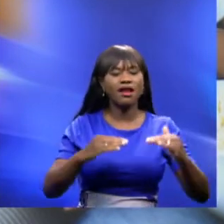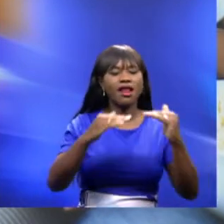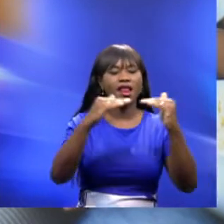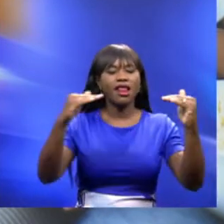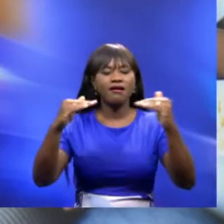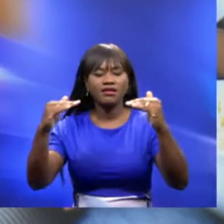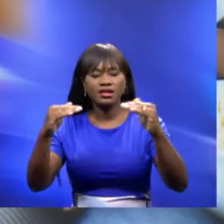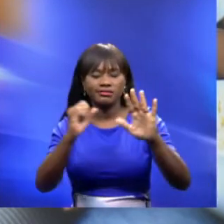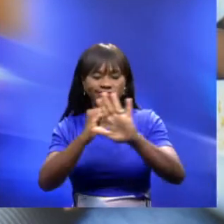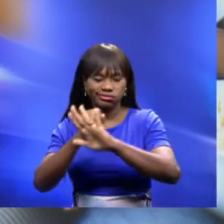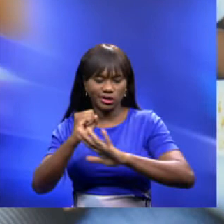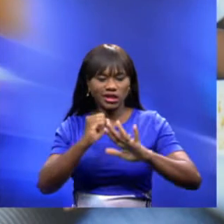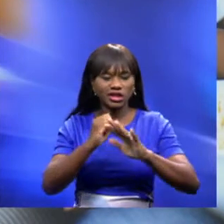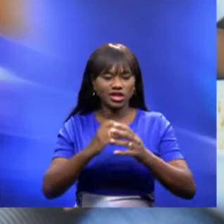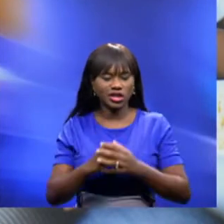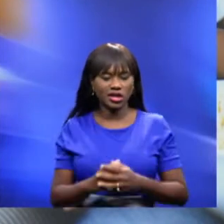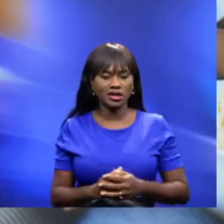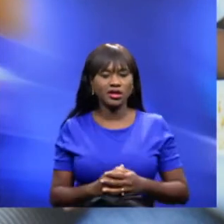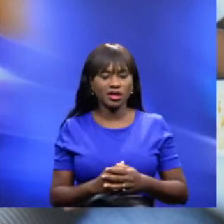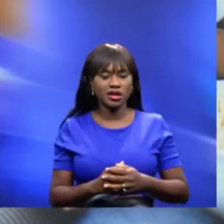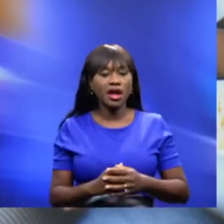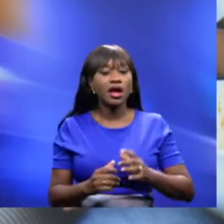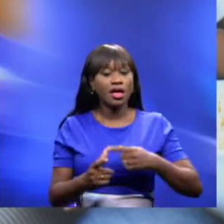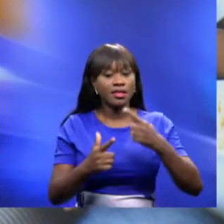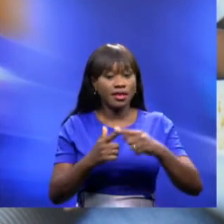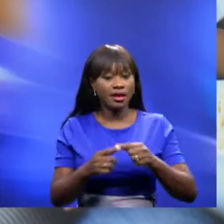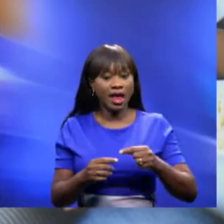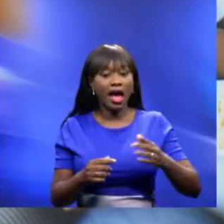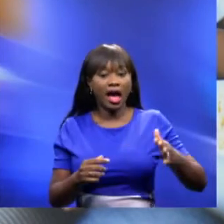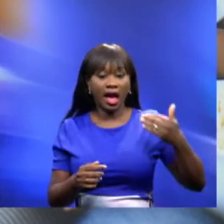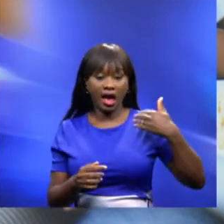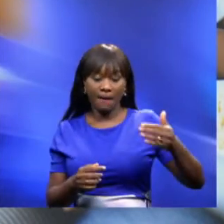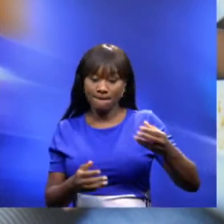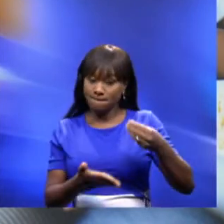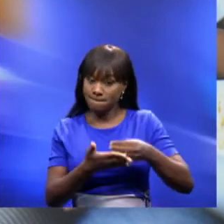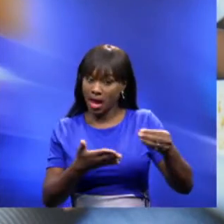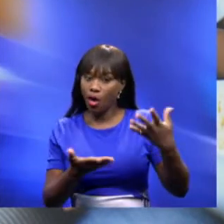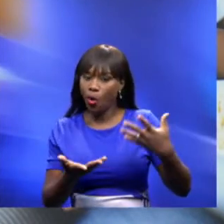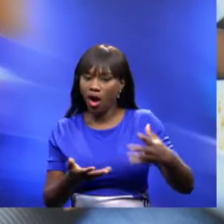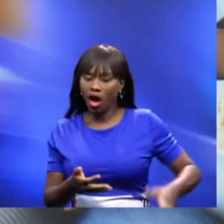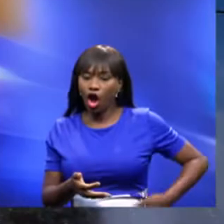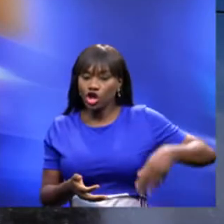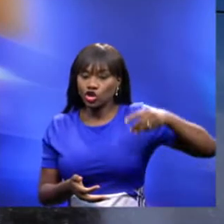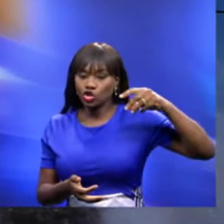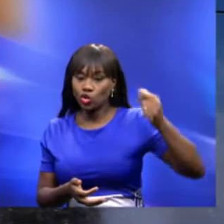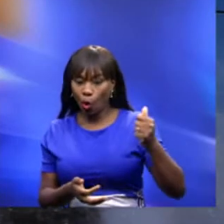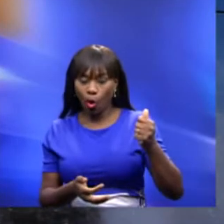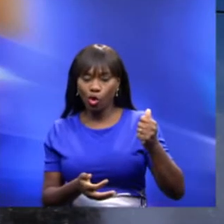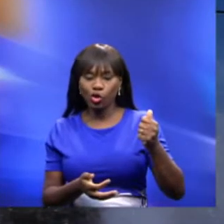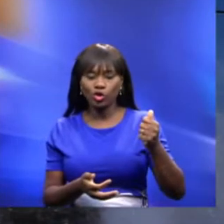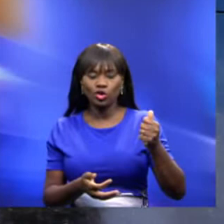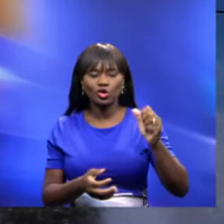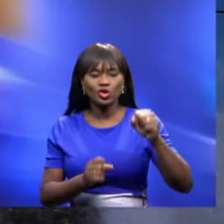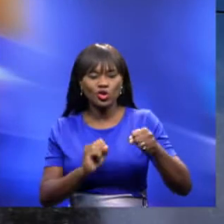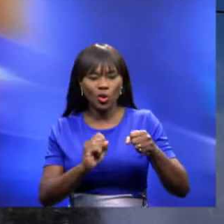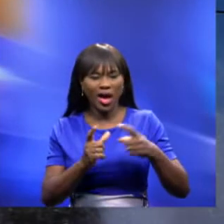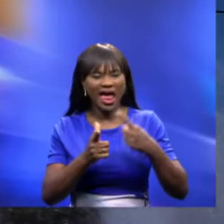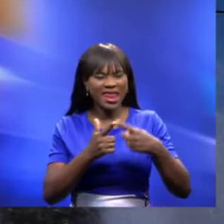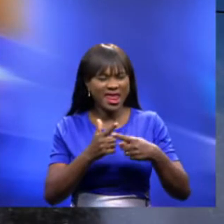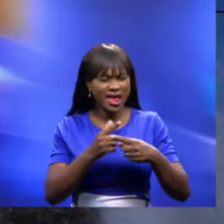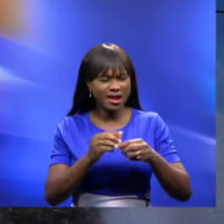so I put in a guard dog. So at least the dog will tell me, hey, somebody there. But I'm going further, I want to put up cameras,